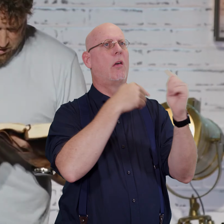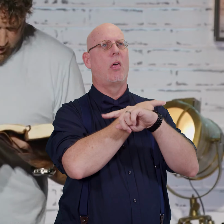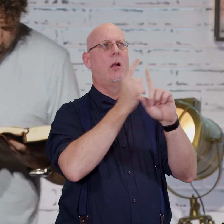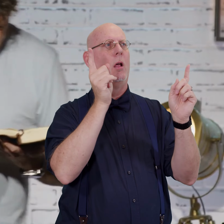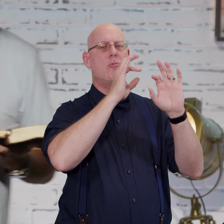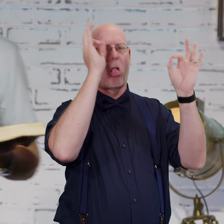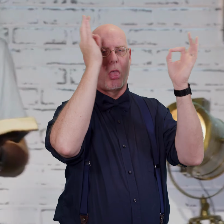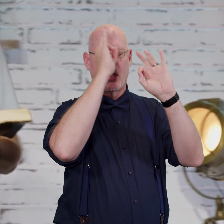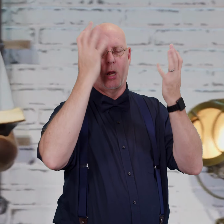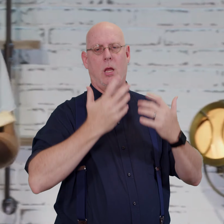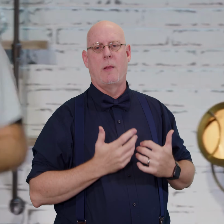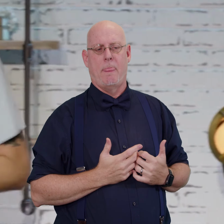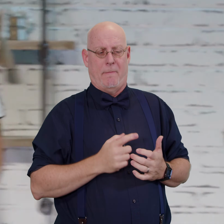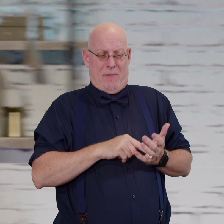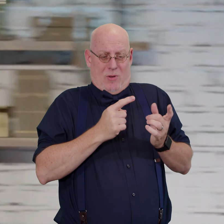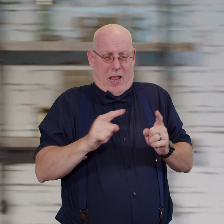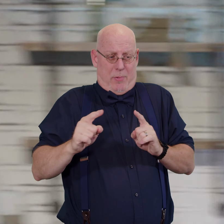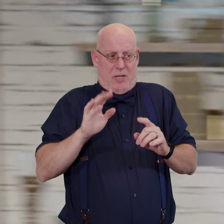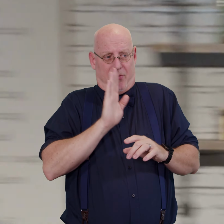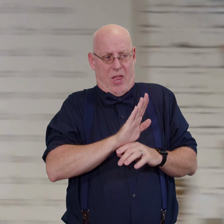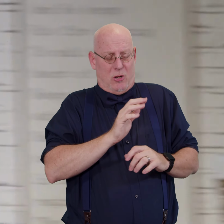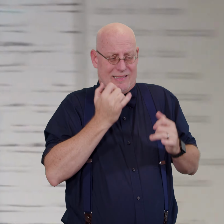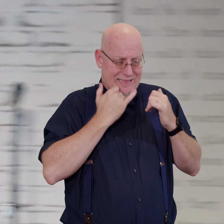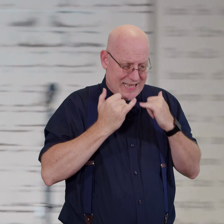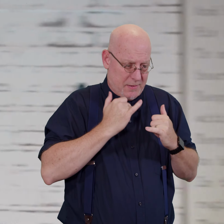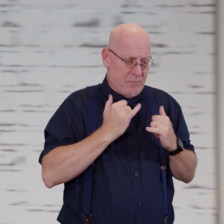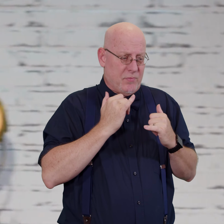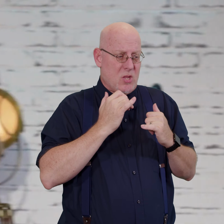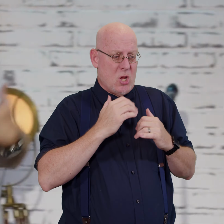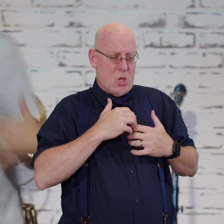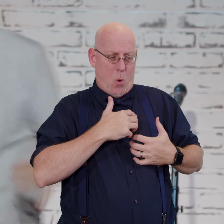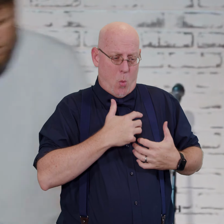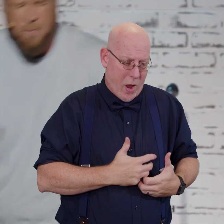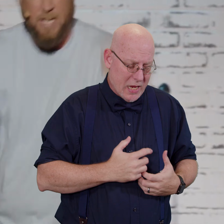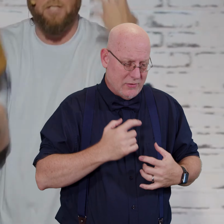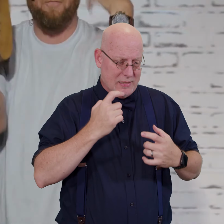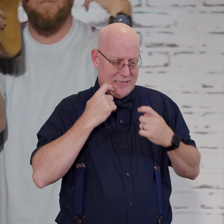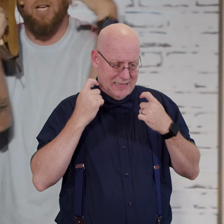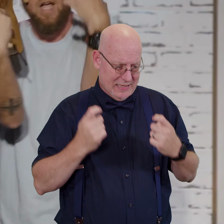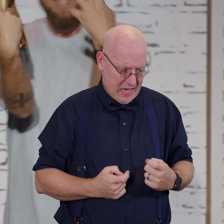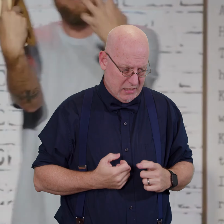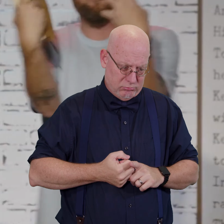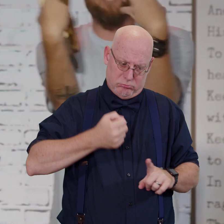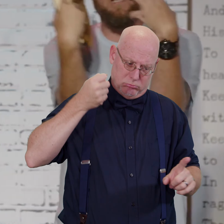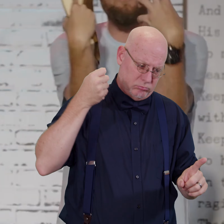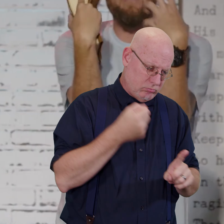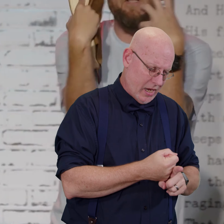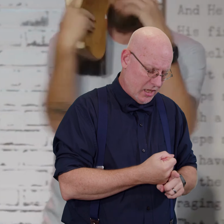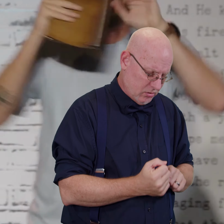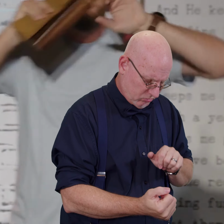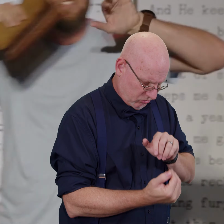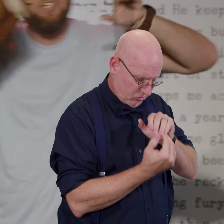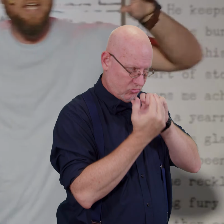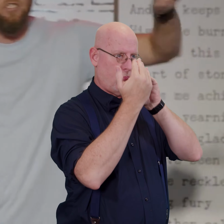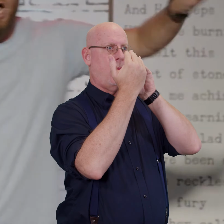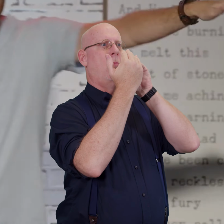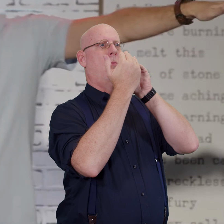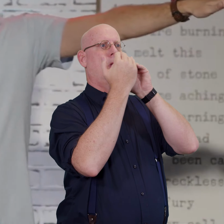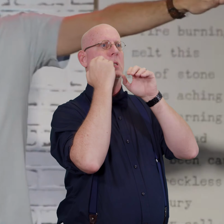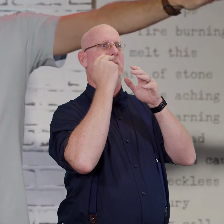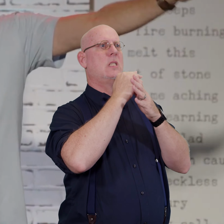without sense. And this is what happens in their sin. And when the weight of their transgression begins to stare them in the face and they see